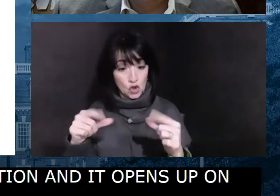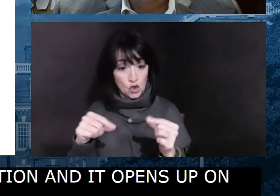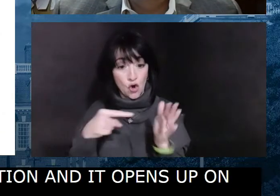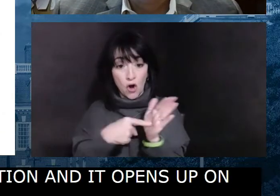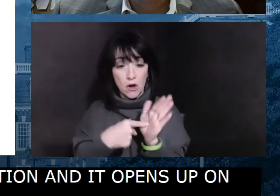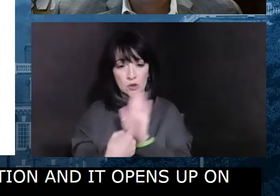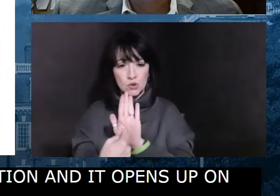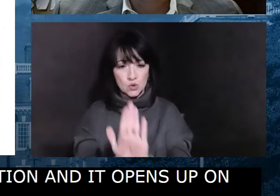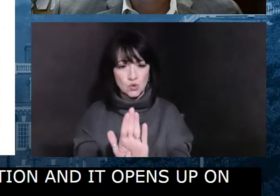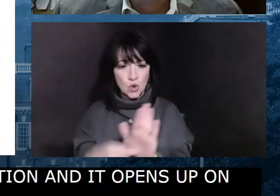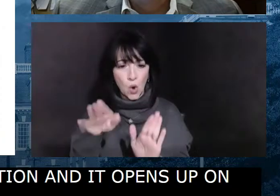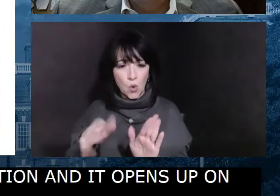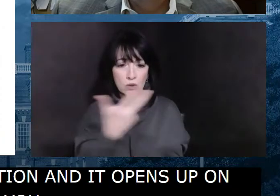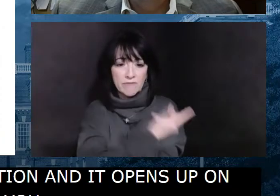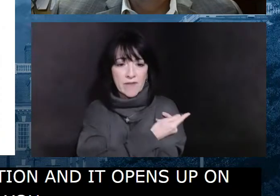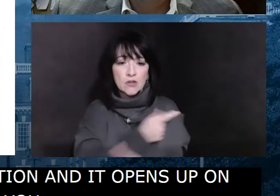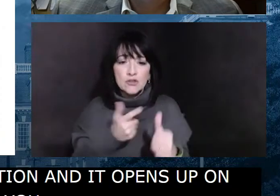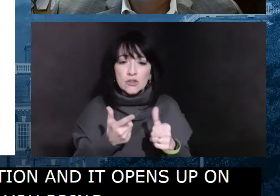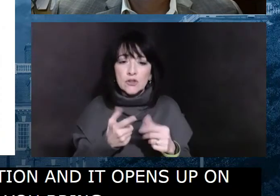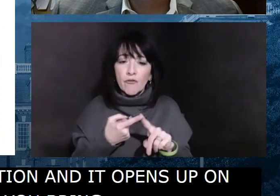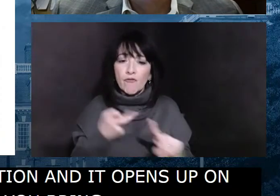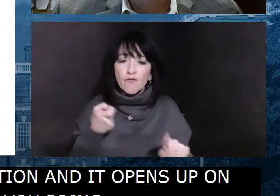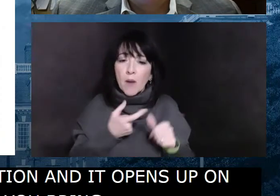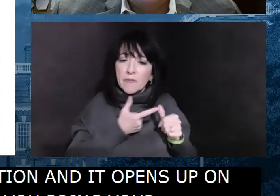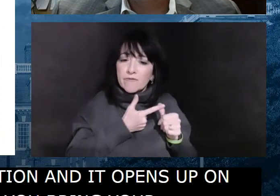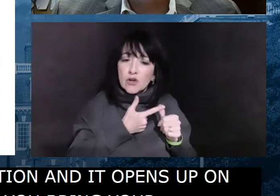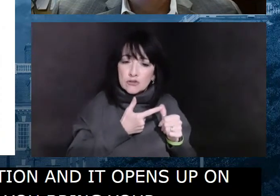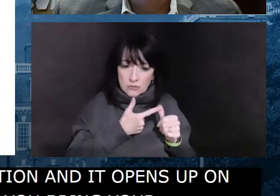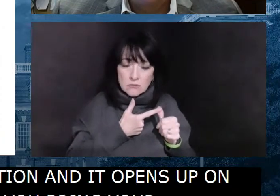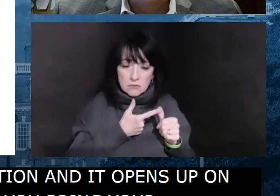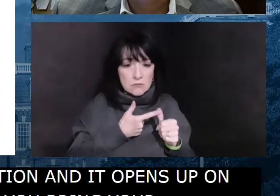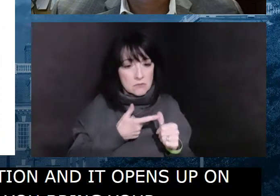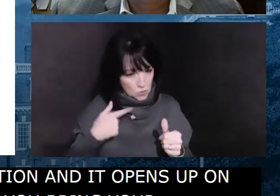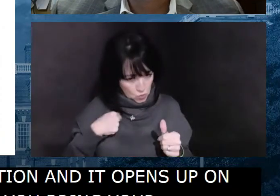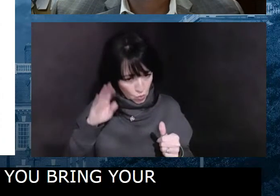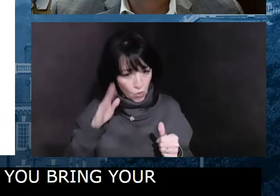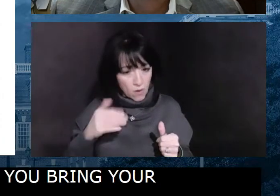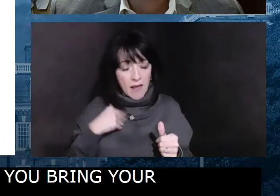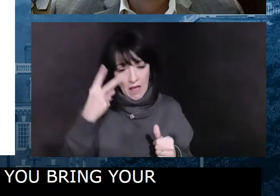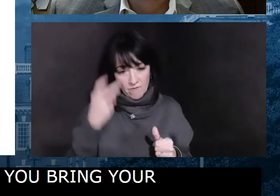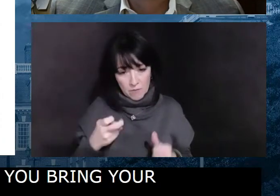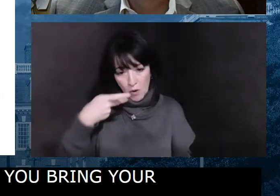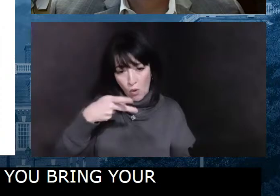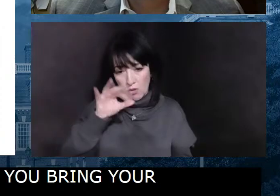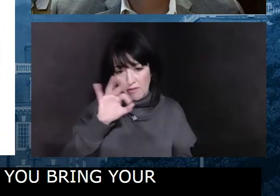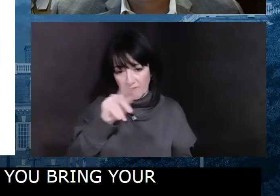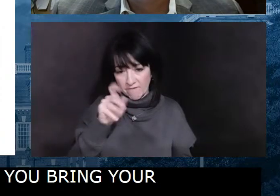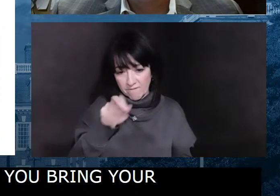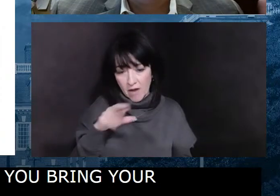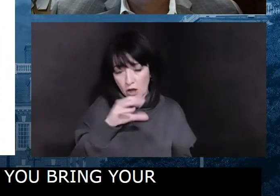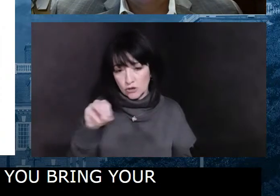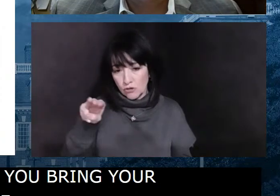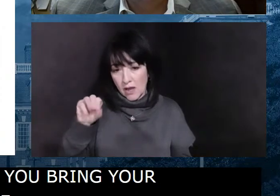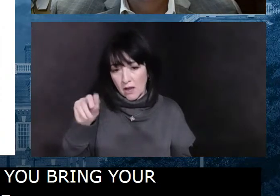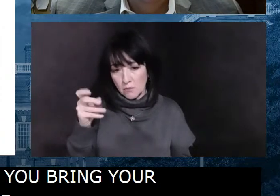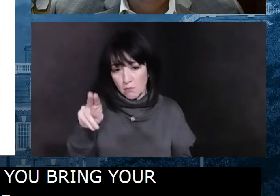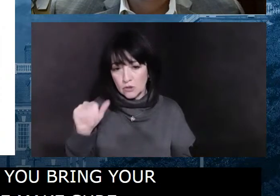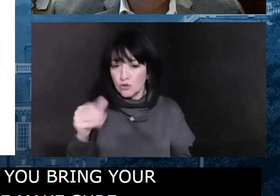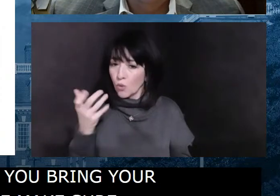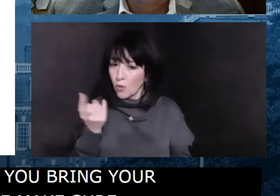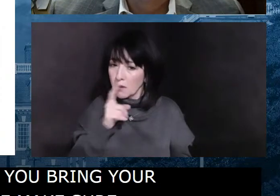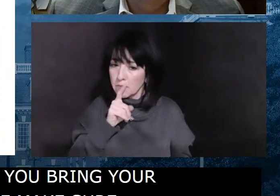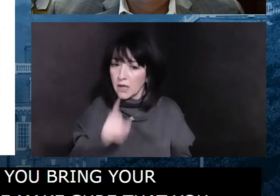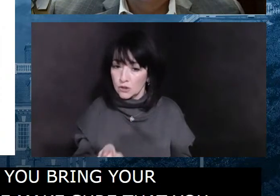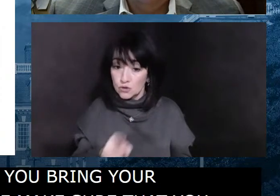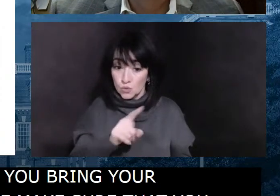right vaccine. We will be administering both Pfizer and Moderna next week at Dover International Speedway. So we want to make sure